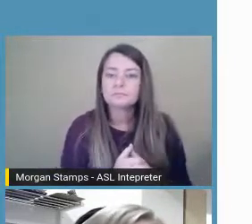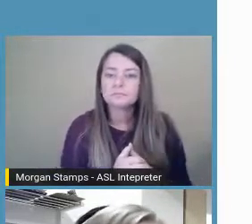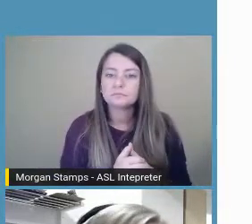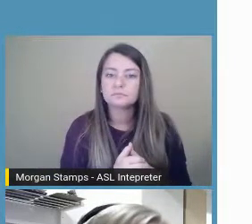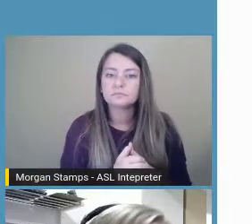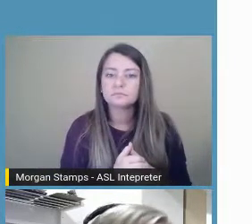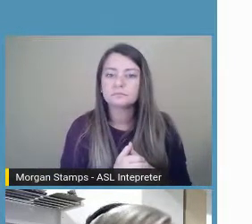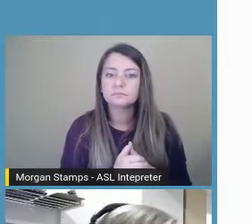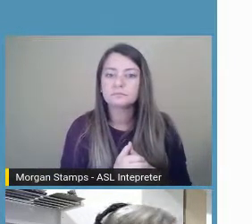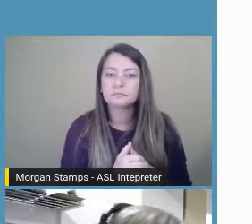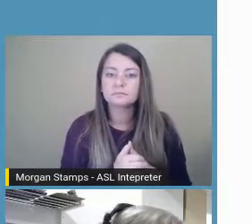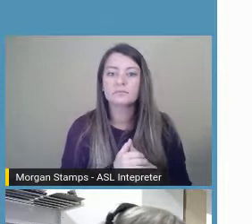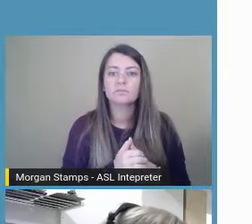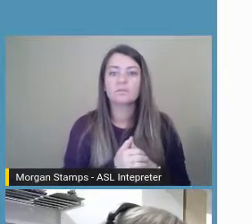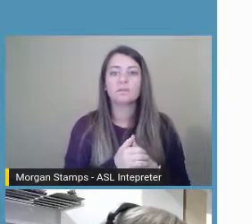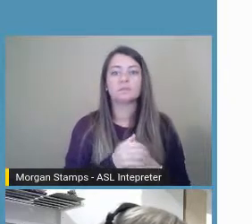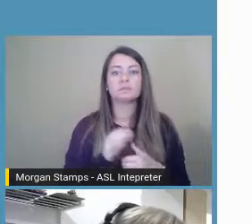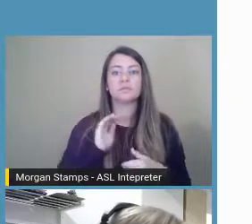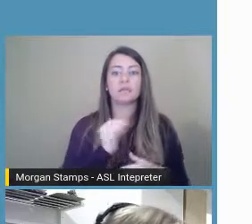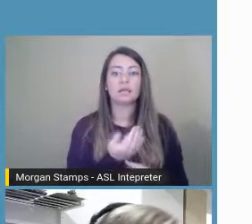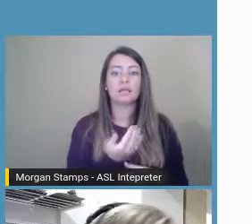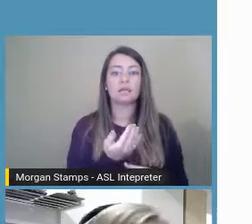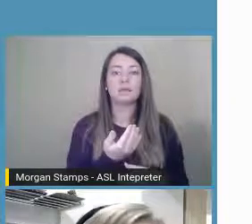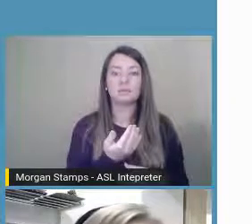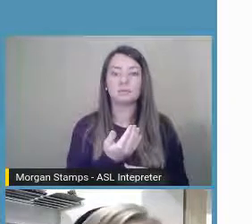we were allowed to reopen in the fall.